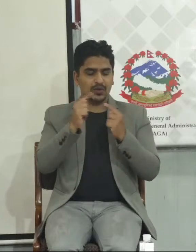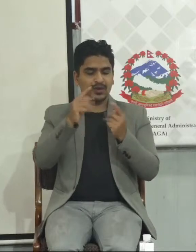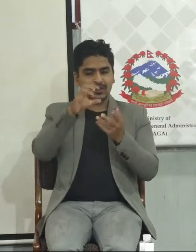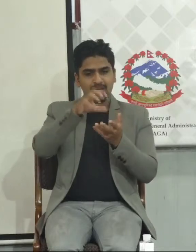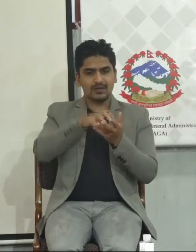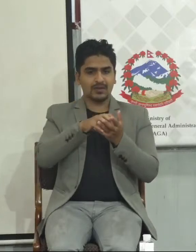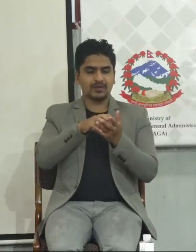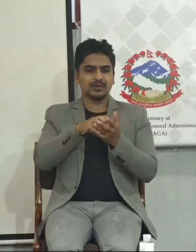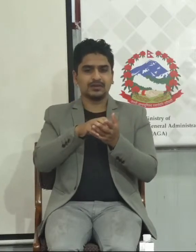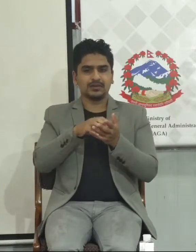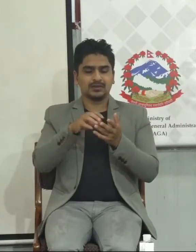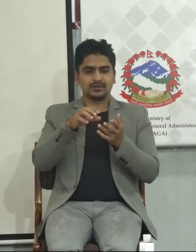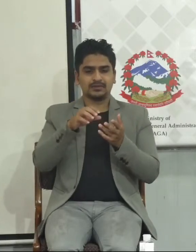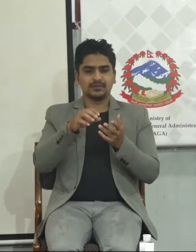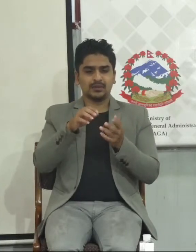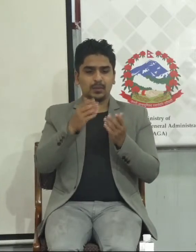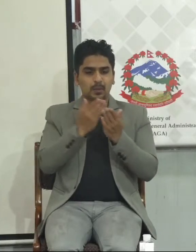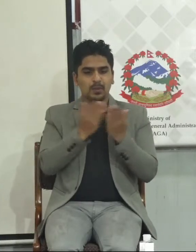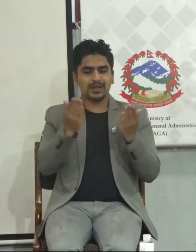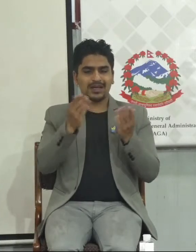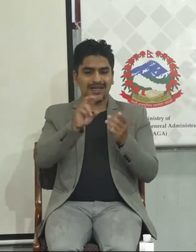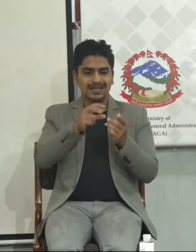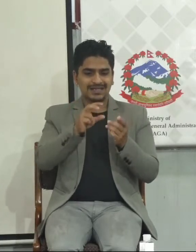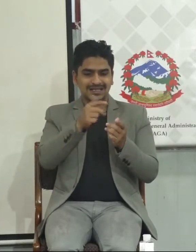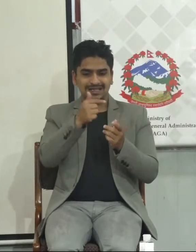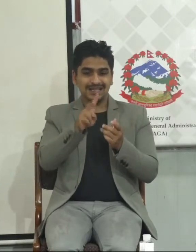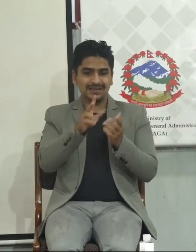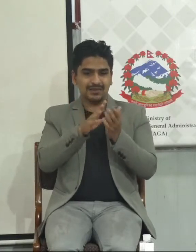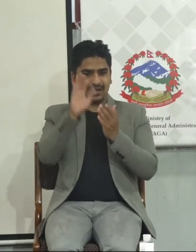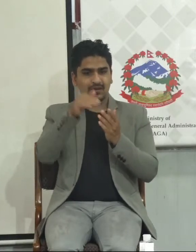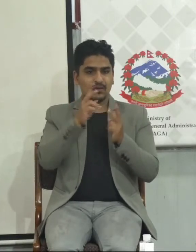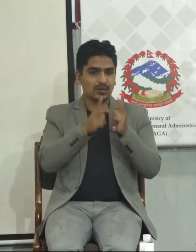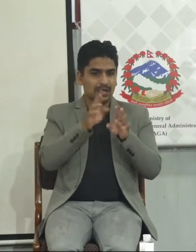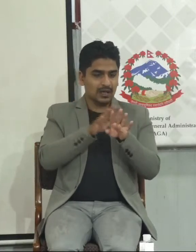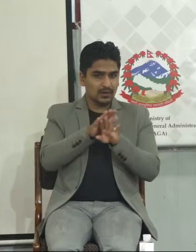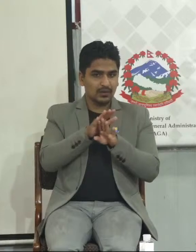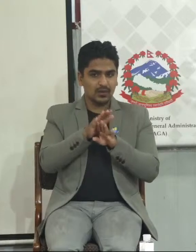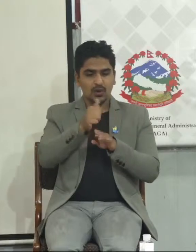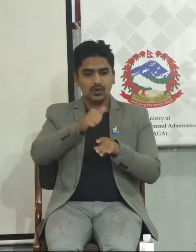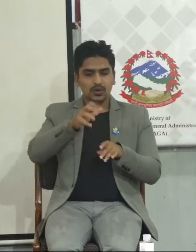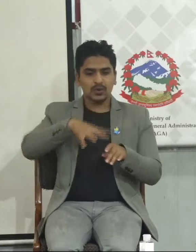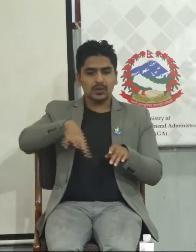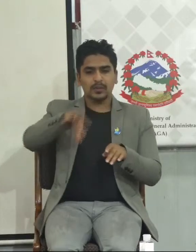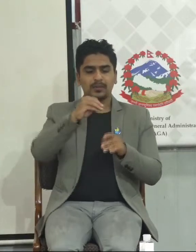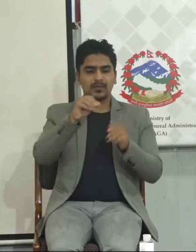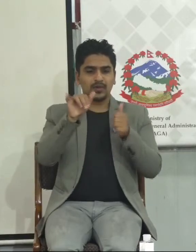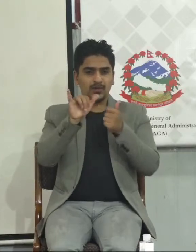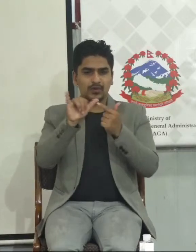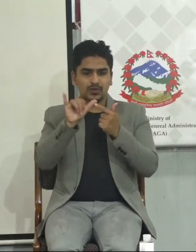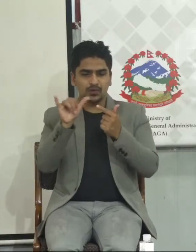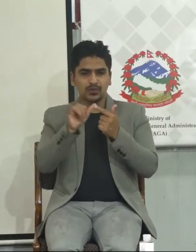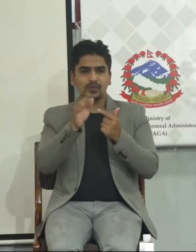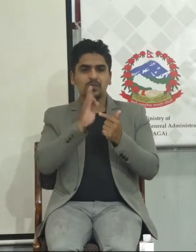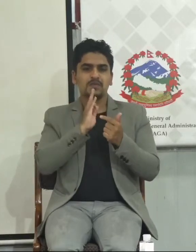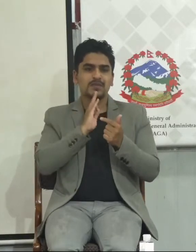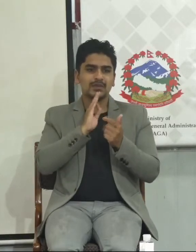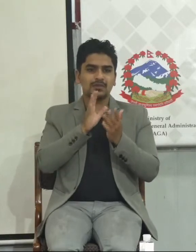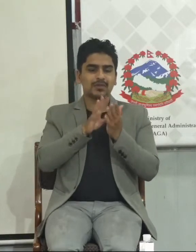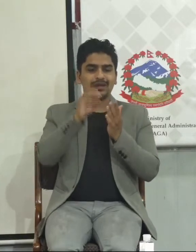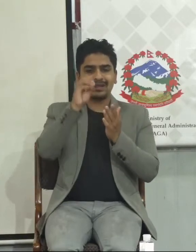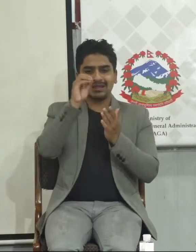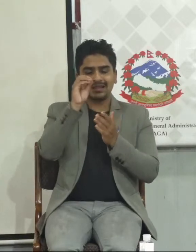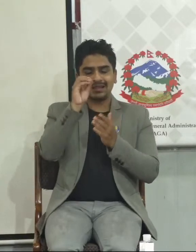is, like another is like the disseminative information from the YouTube. So there is a confusion among the public. Which one